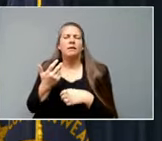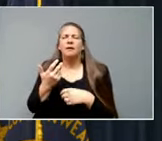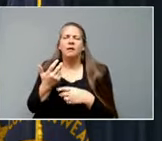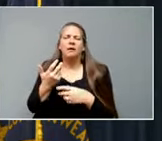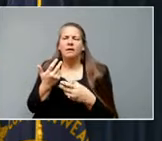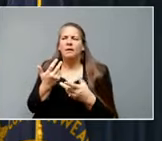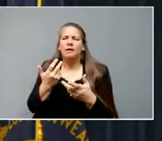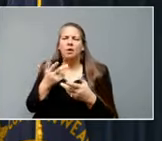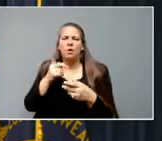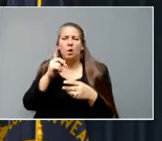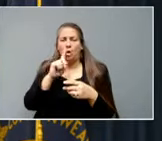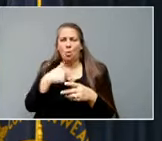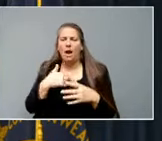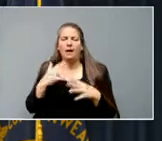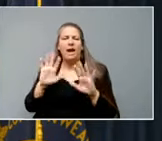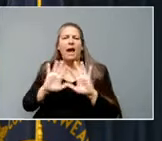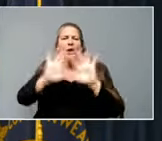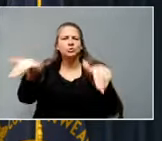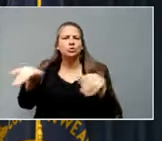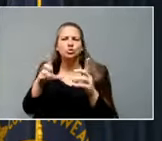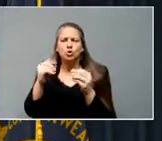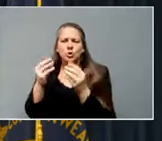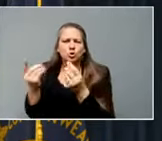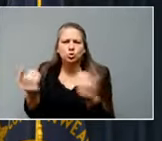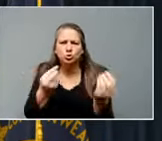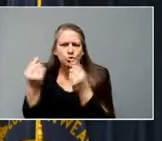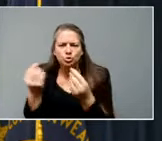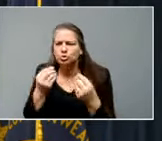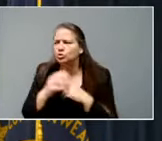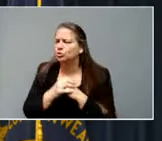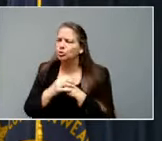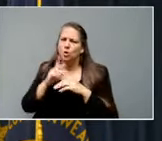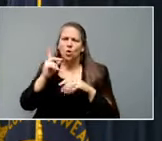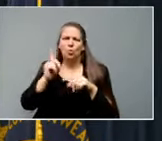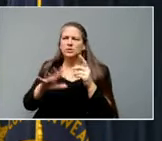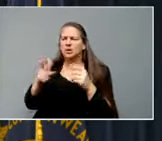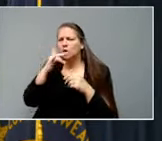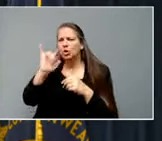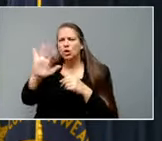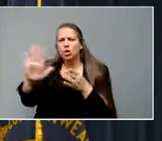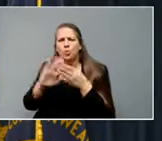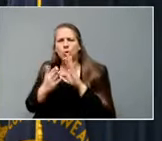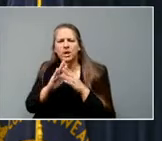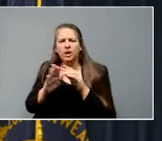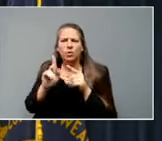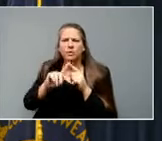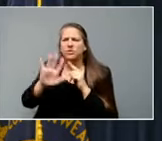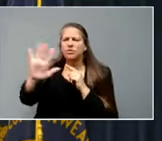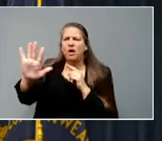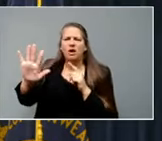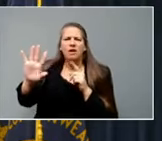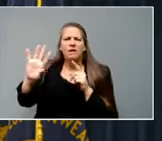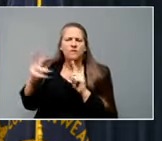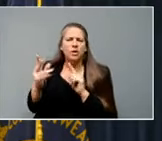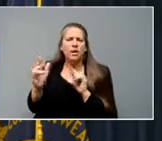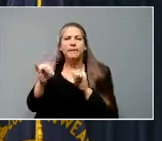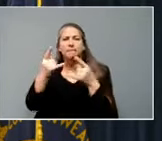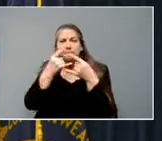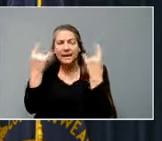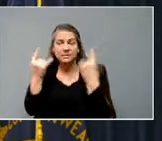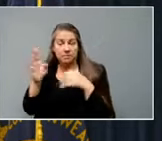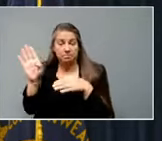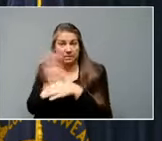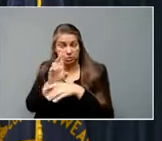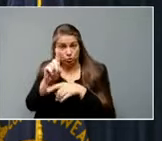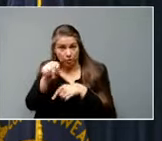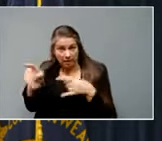more and what's a community's stance on masking in businesses and masking in